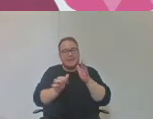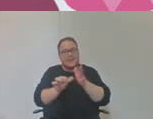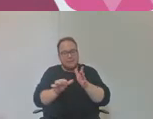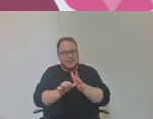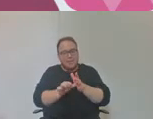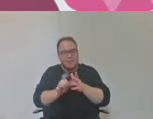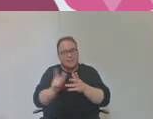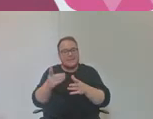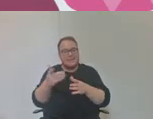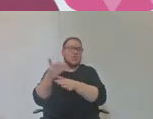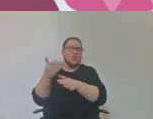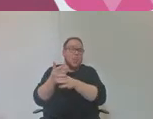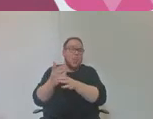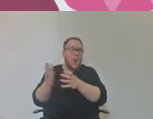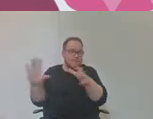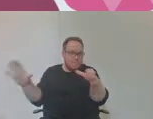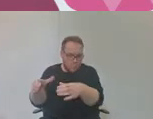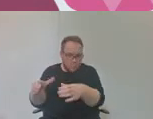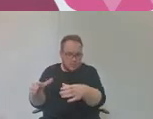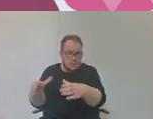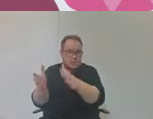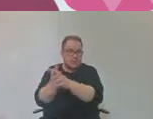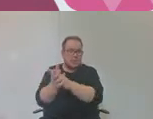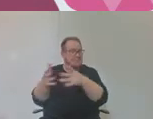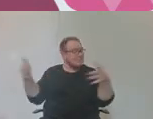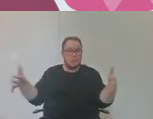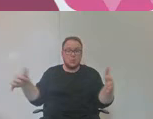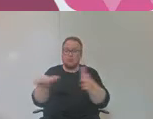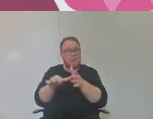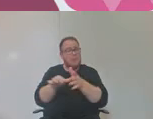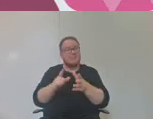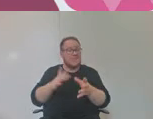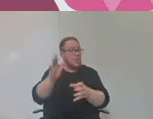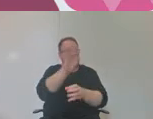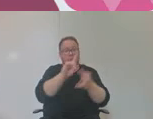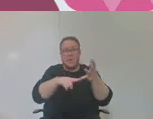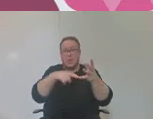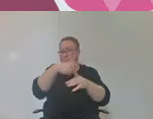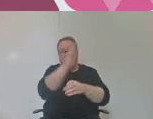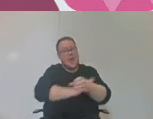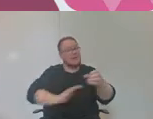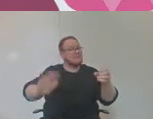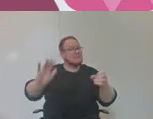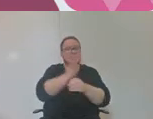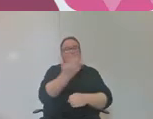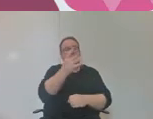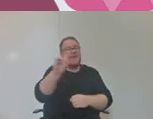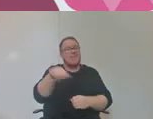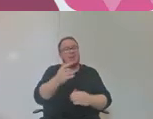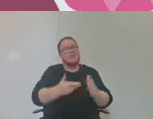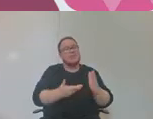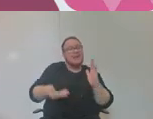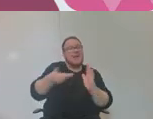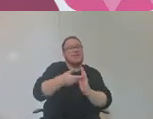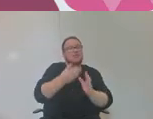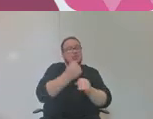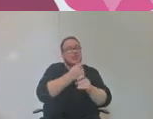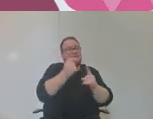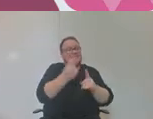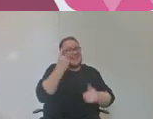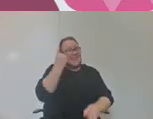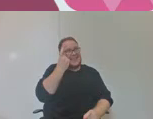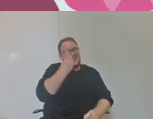have huge problems around workforce, and it's not just a local issue, it's a national issue. The 5,000 extra GPs, I think we're about 2/3 of the